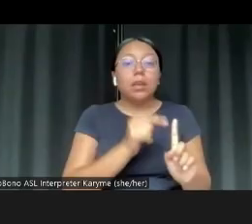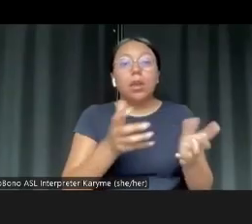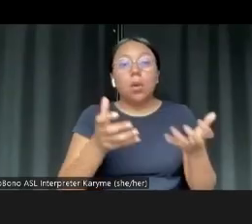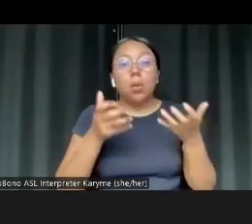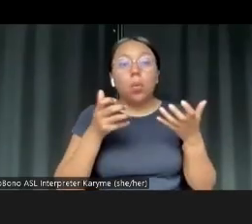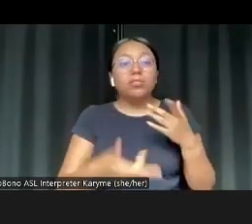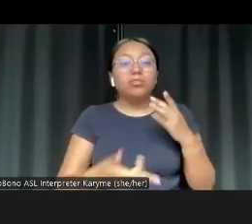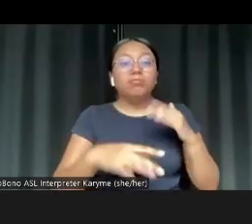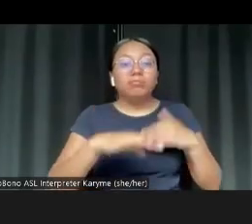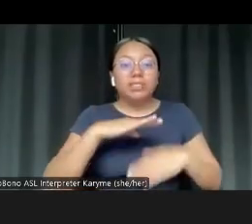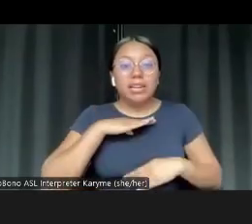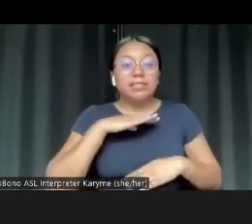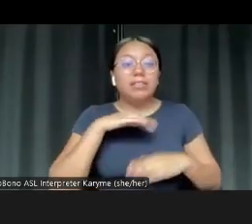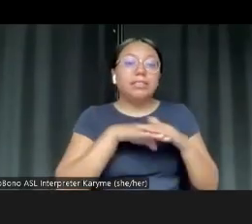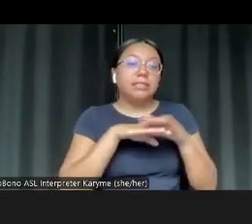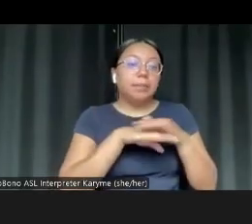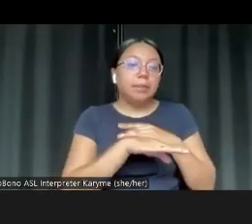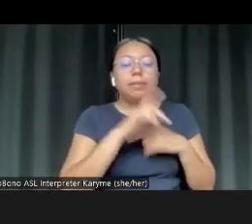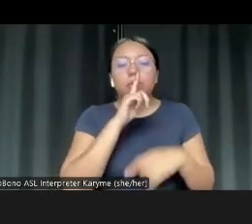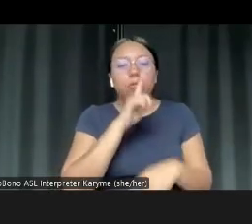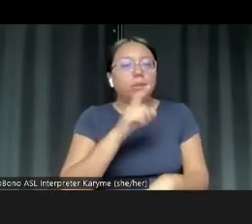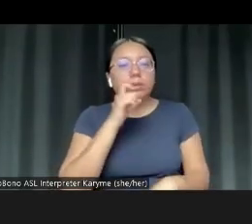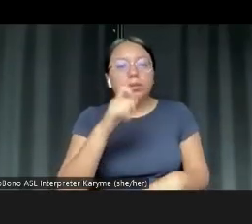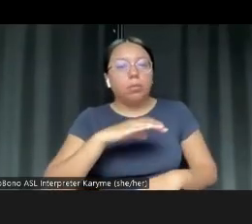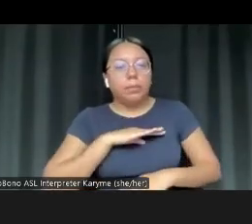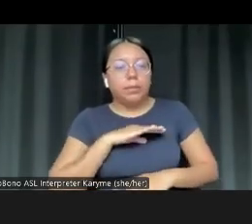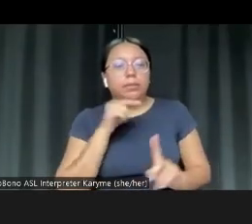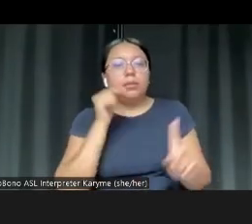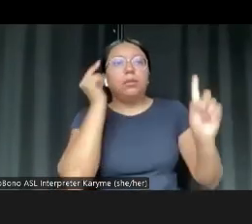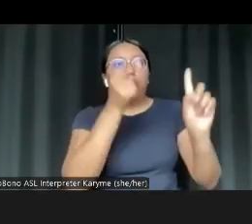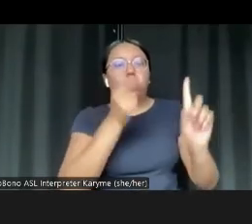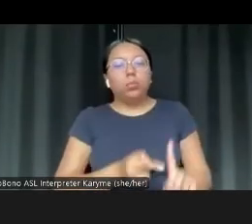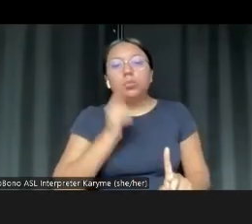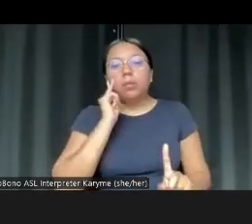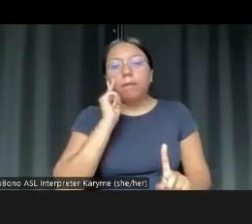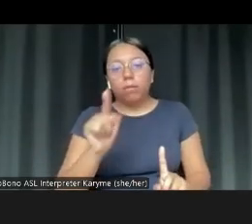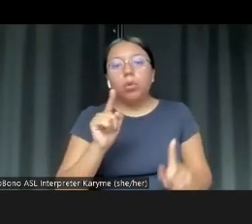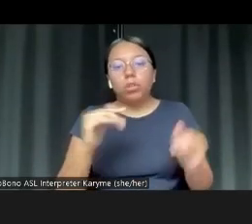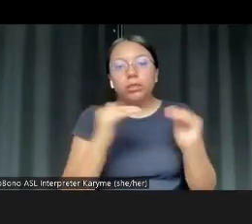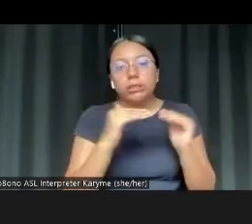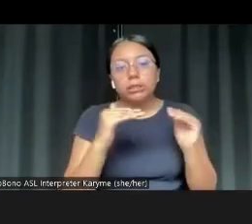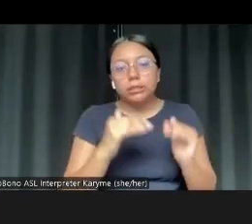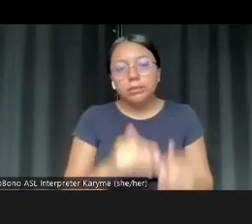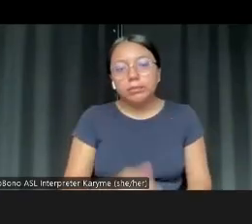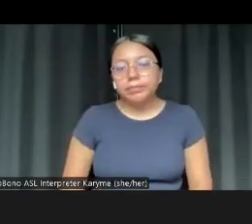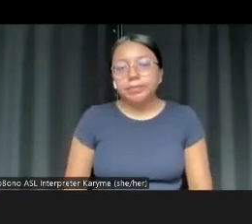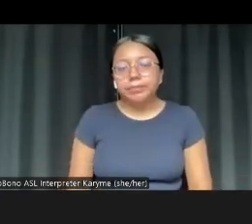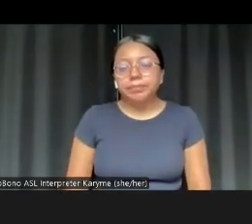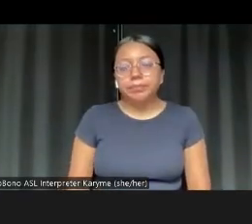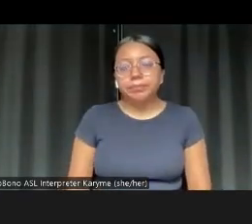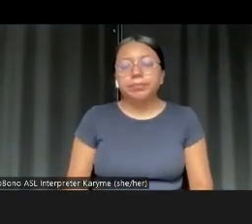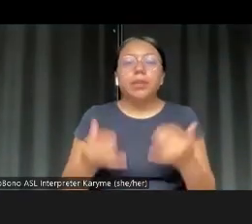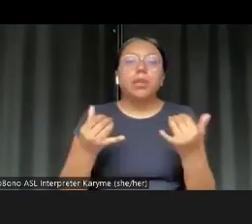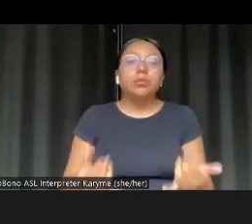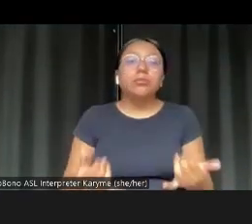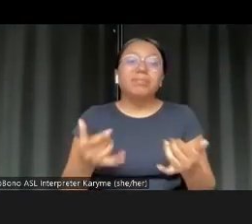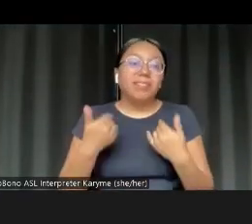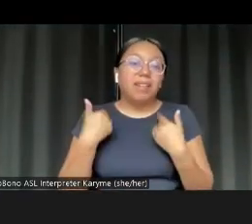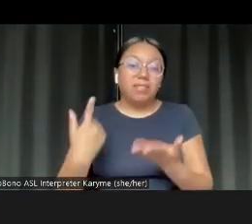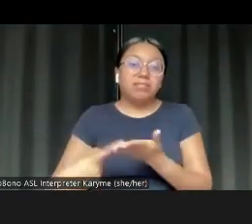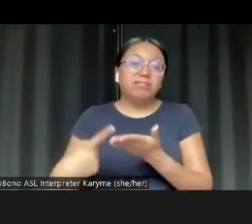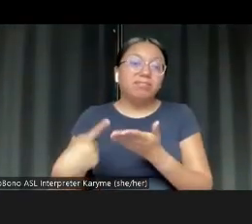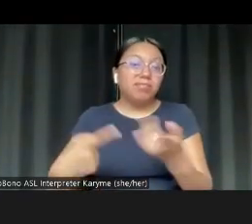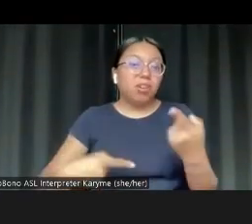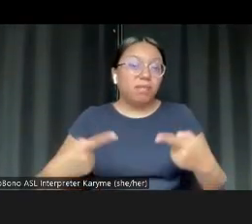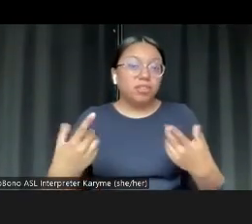that ultimately undermine the goals of disability justice. Today's event is part of a conversation that has been unfolding